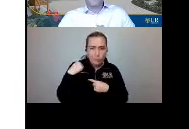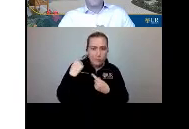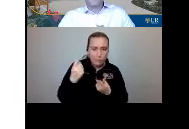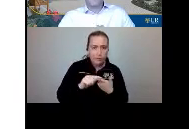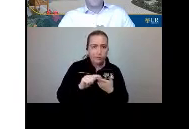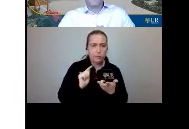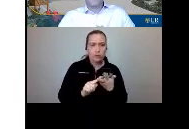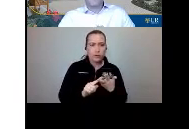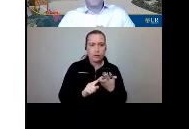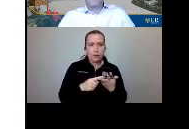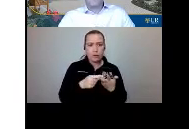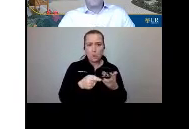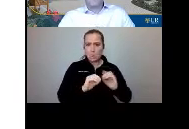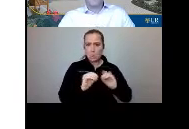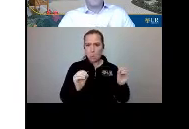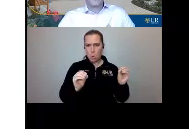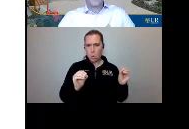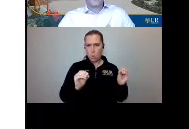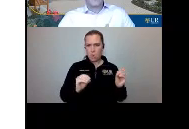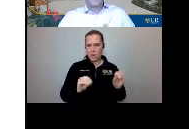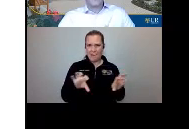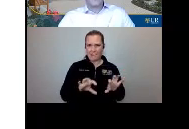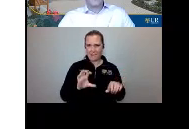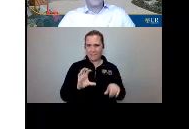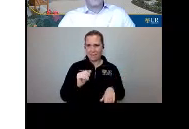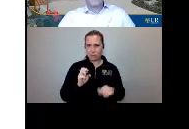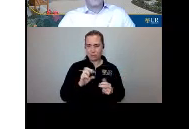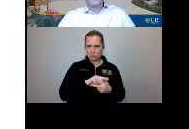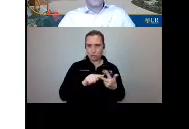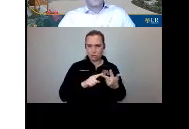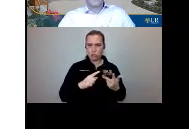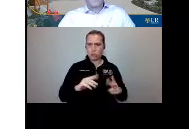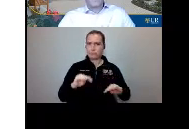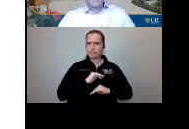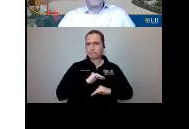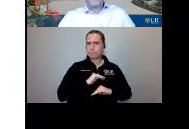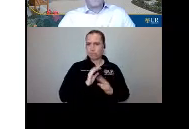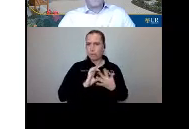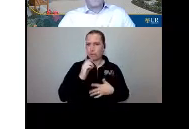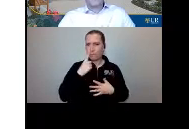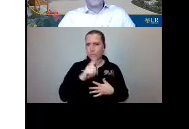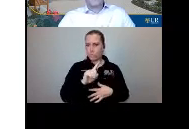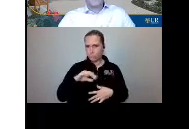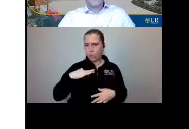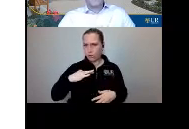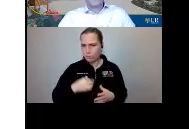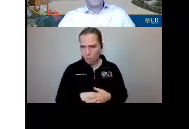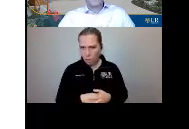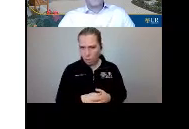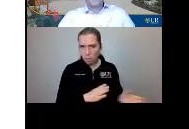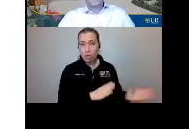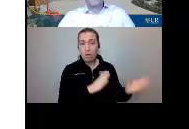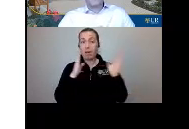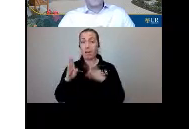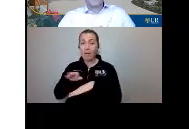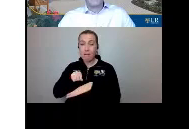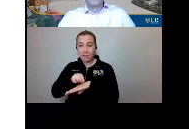signs or symptoms of cancer. So they're meeting their eligibility criteria, as well as providing counseling around the risks and benefits,